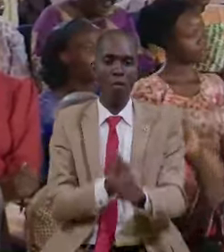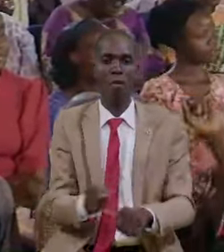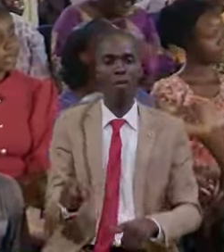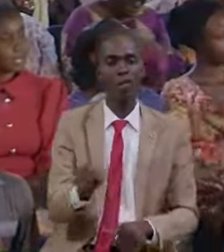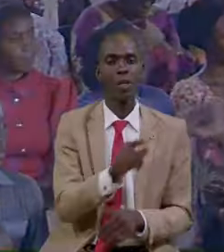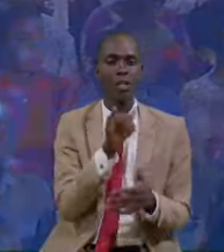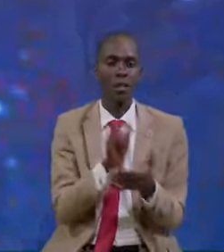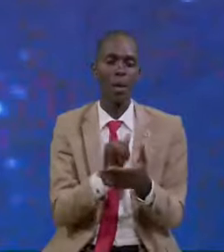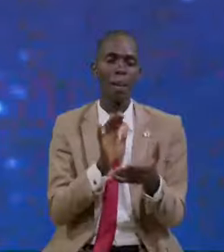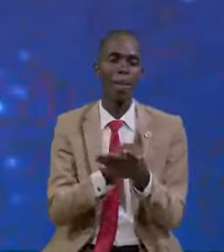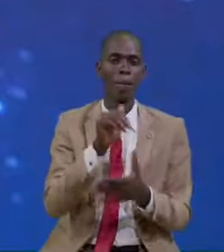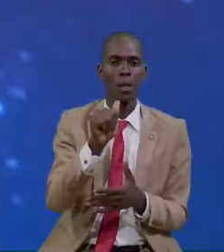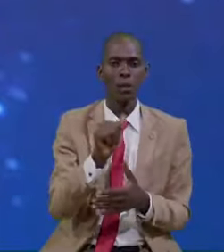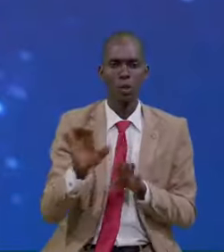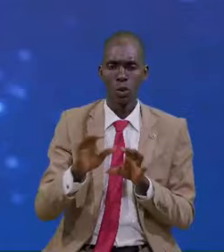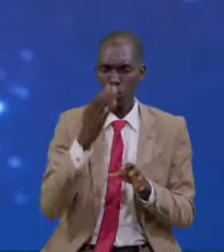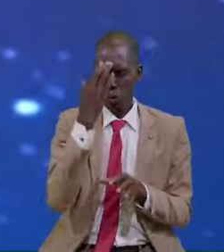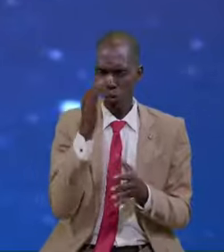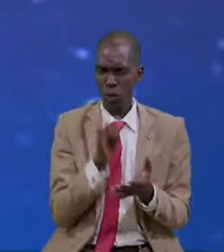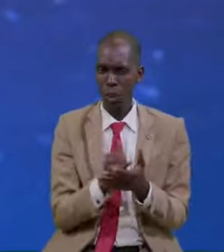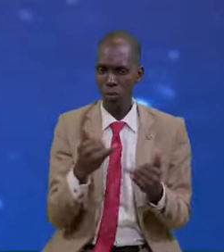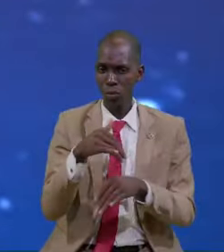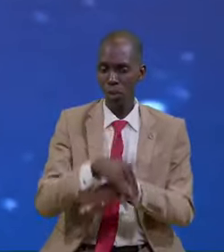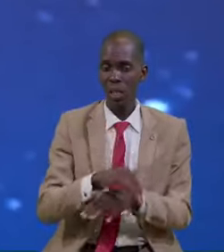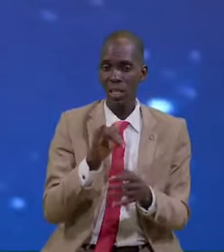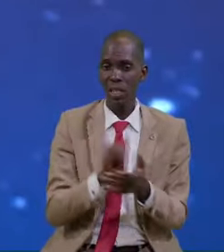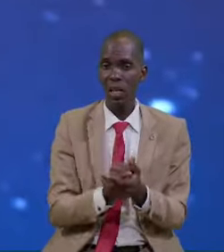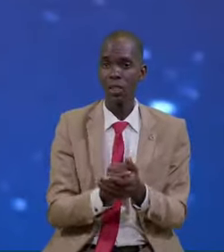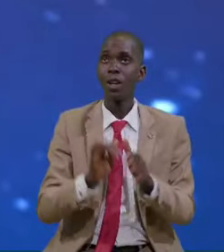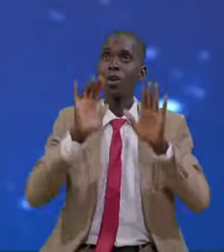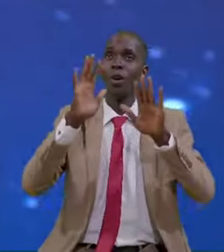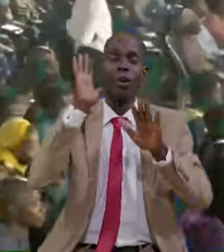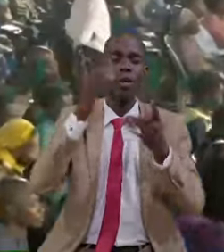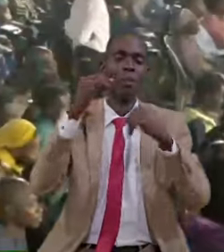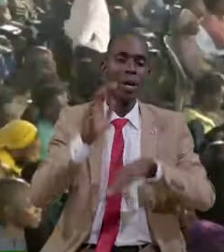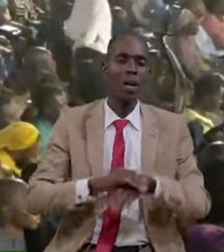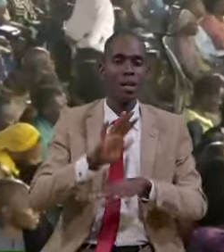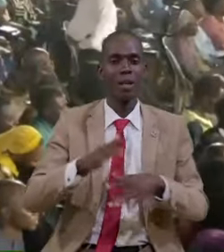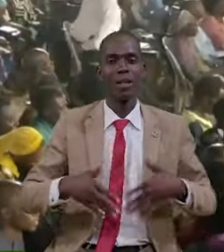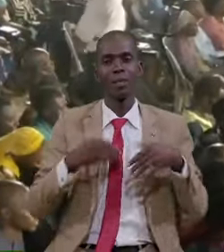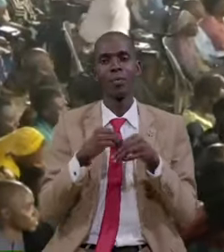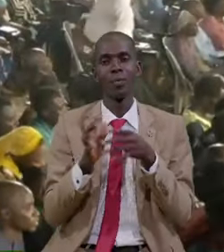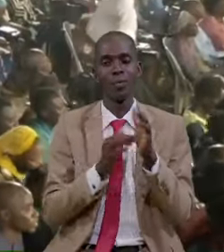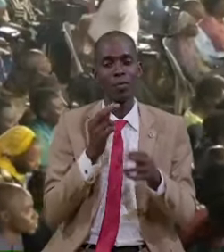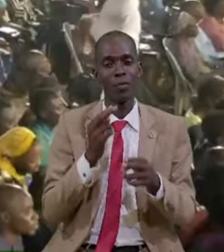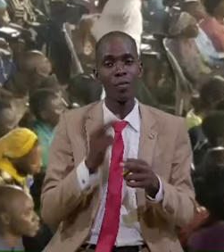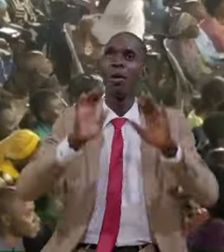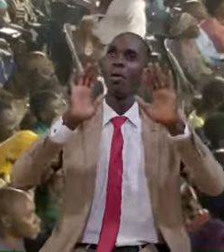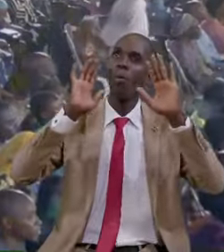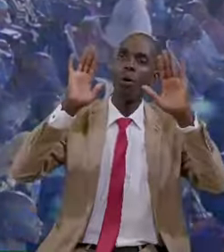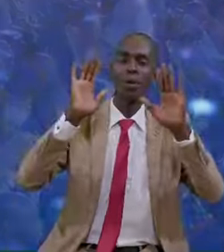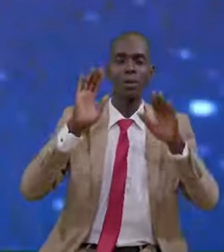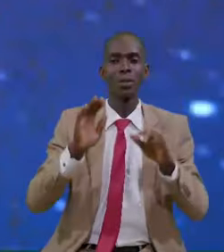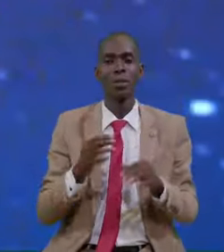that believe. Do you know that tonight? Signs are going to come upon your life. Signs and wonders, healing